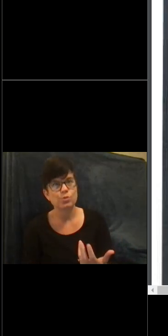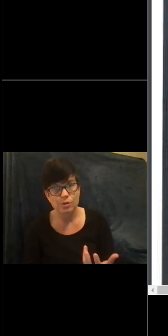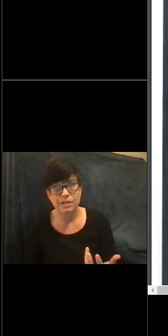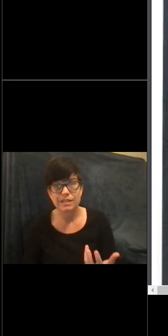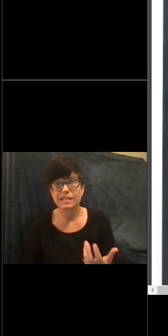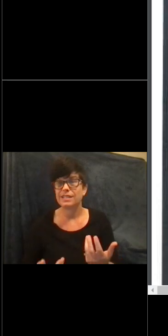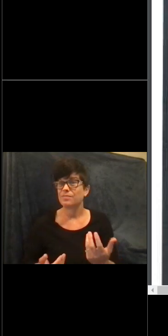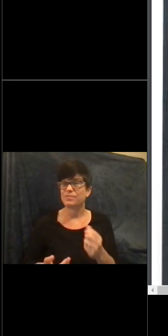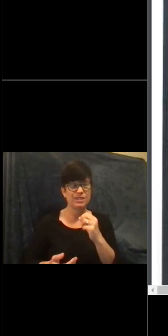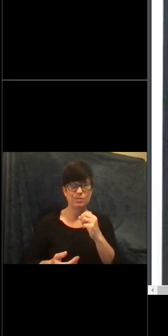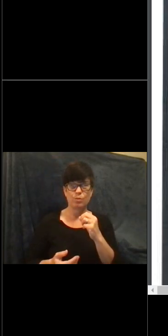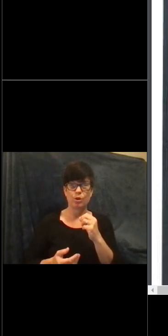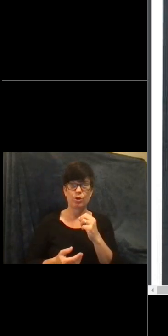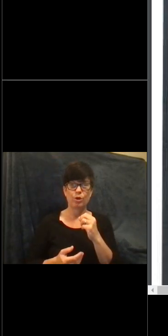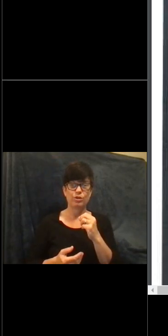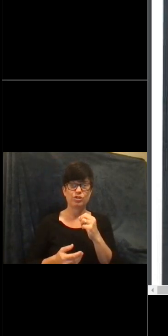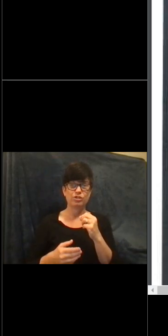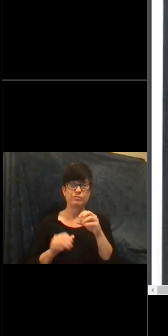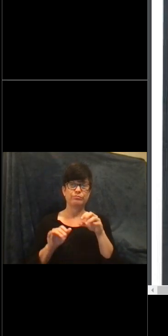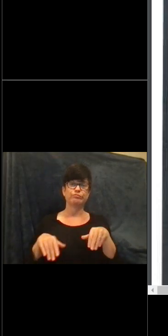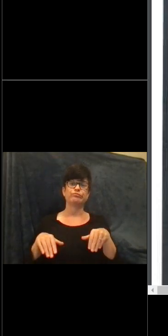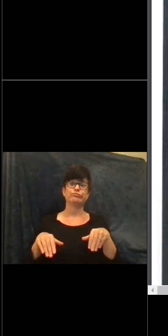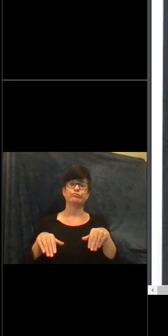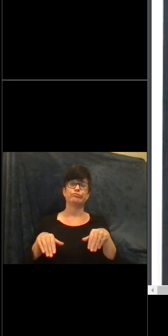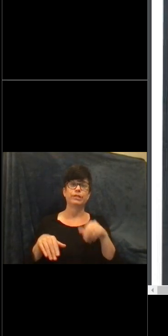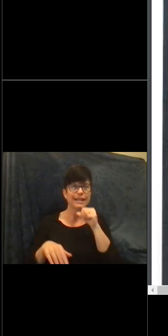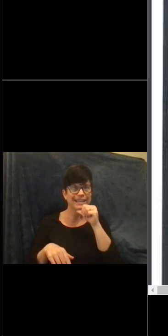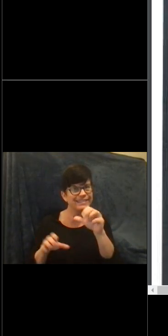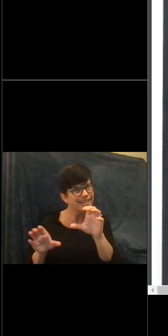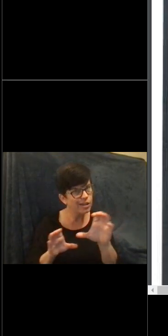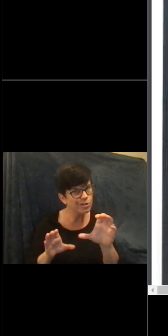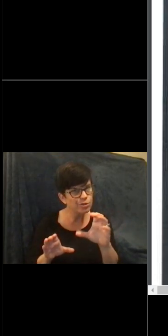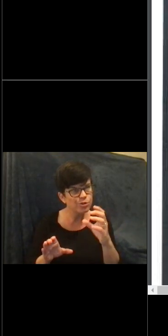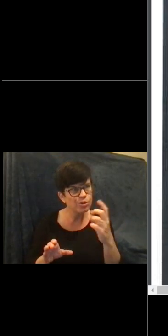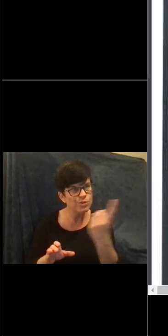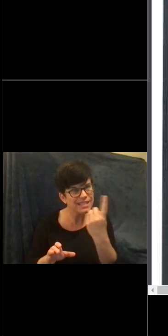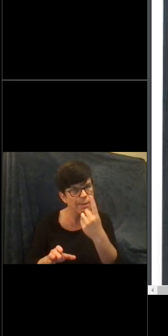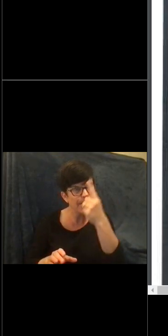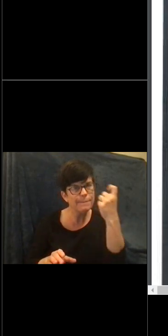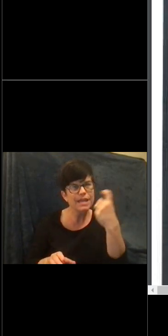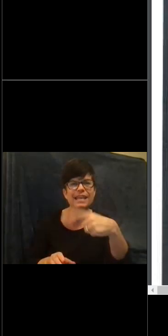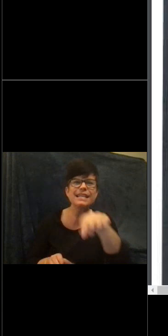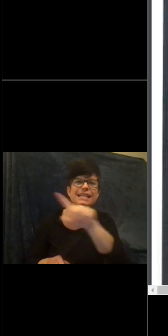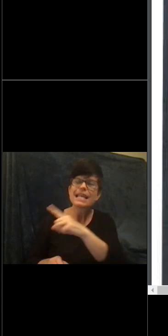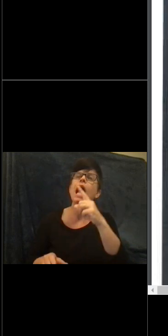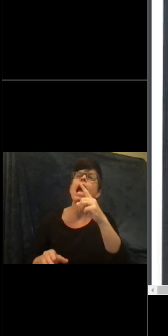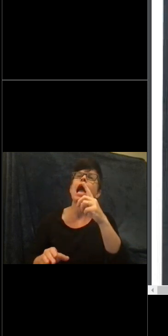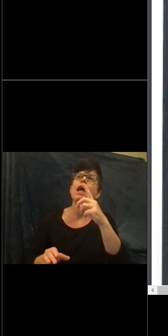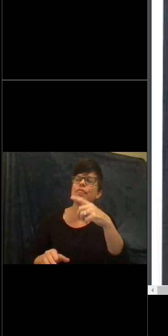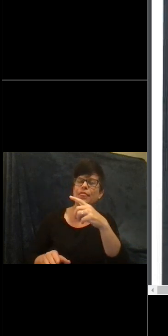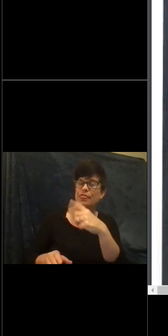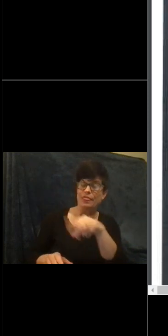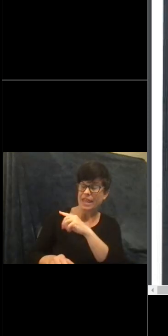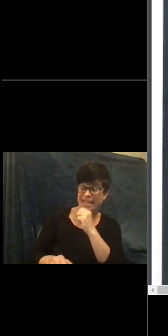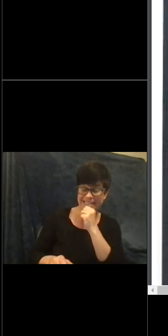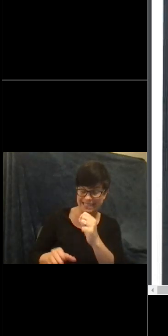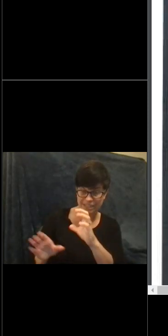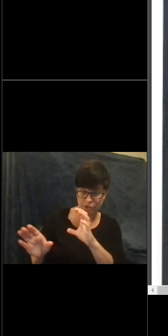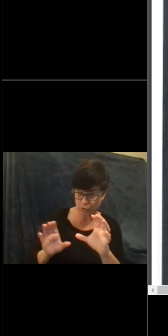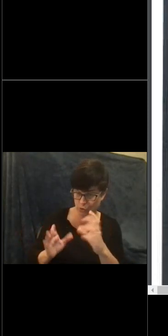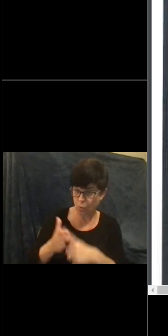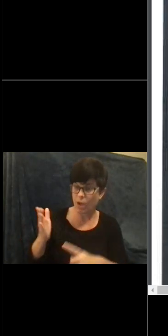for us to not do anything based on the default of someone else's actions, and I understand there's a new owner and you know, no harm, no foul to them,